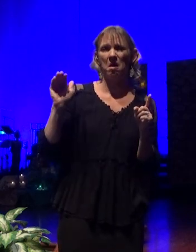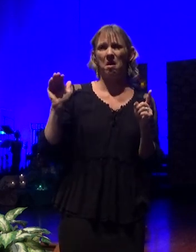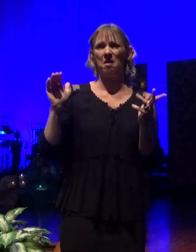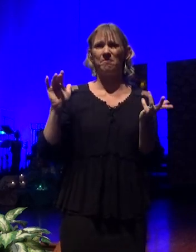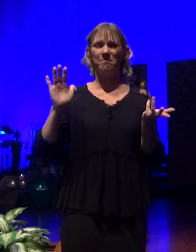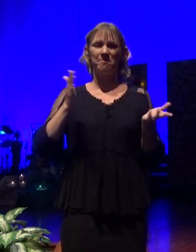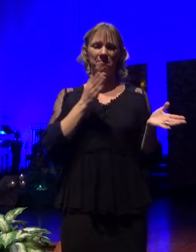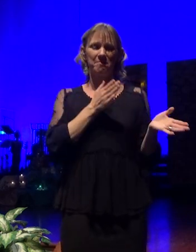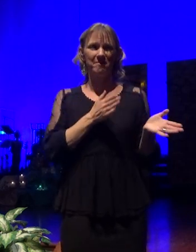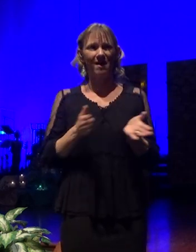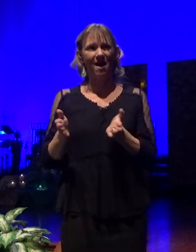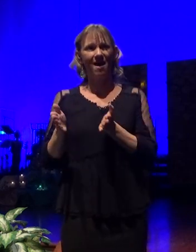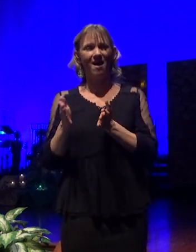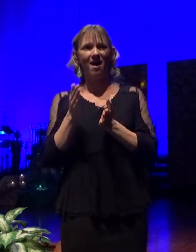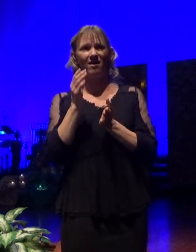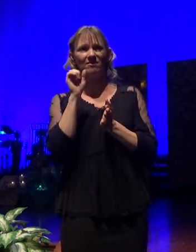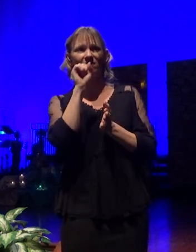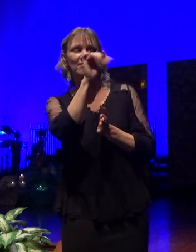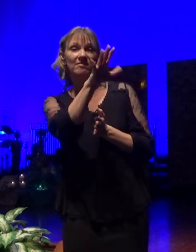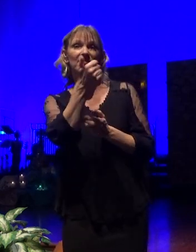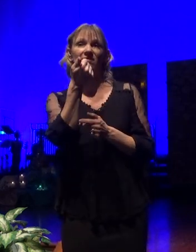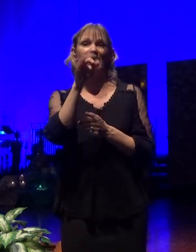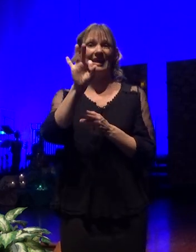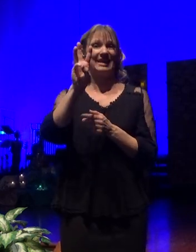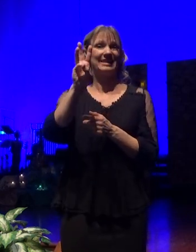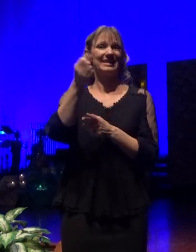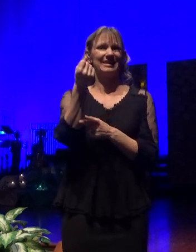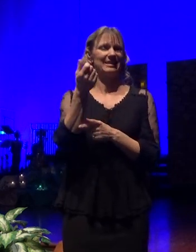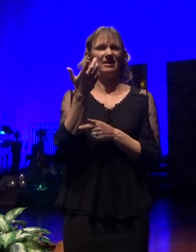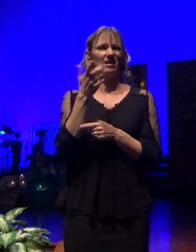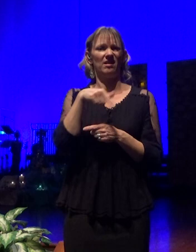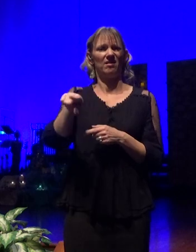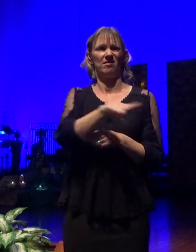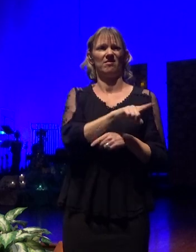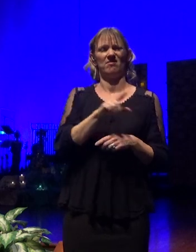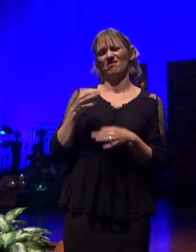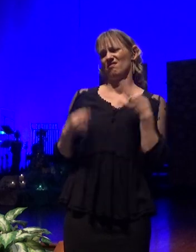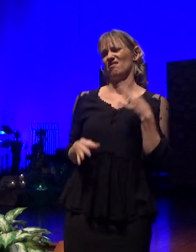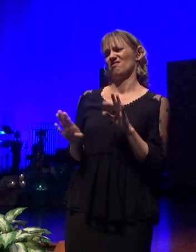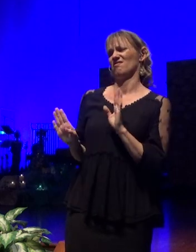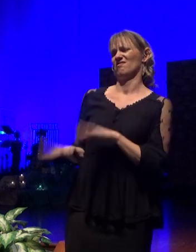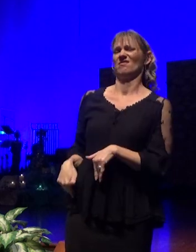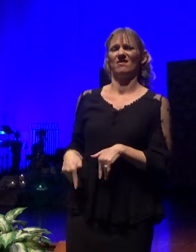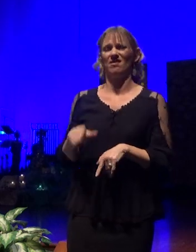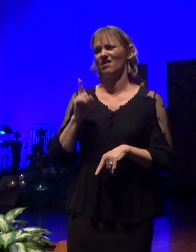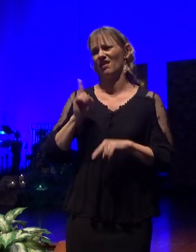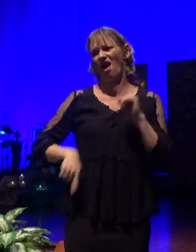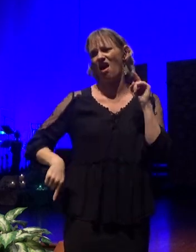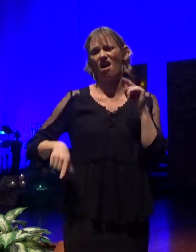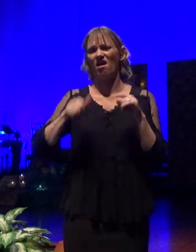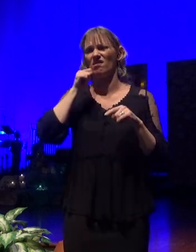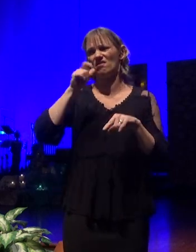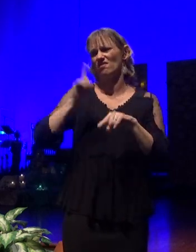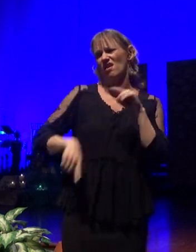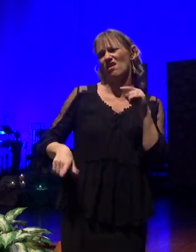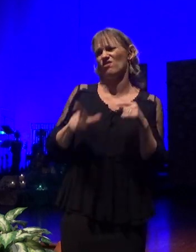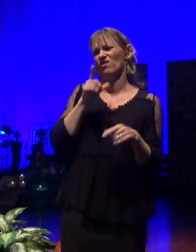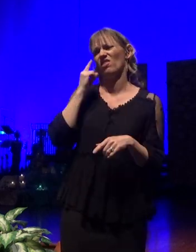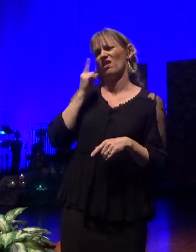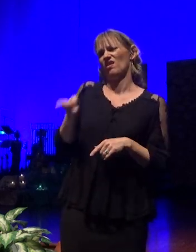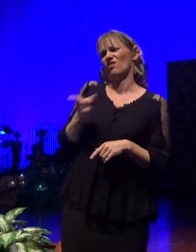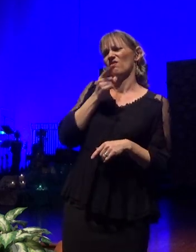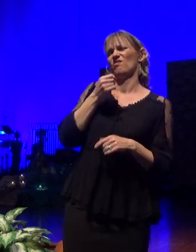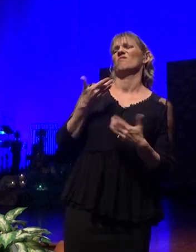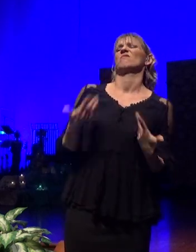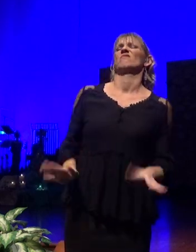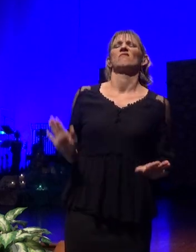plans every once in a while in the 60s, and people just would bat her down. That's not going to happen. Girls can't fly planes. Who do you think you are? That's never